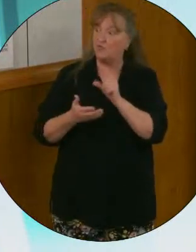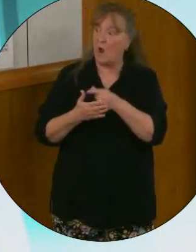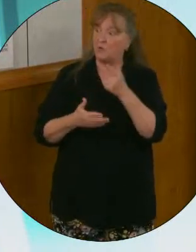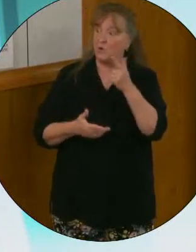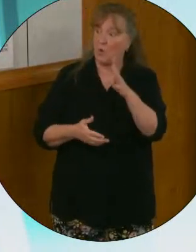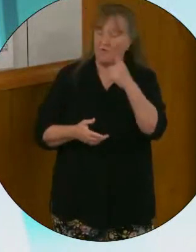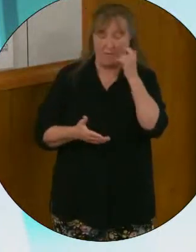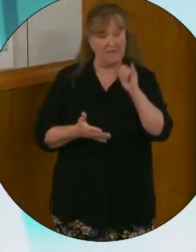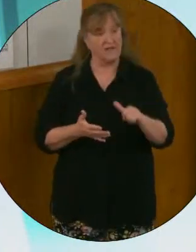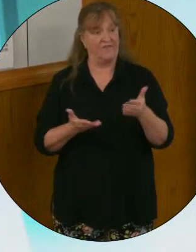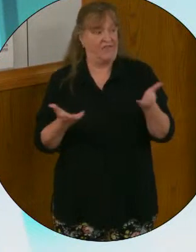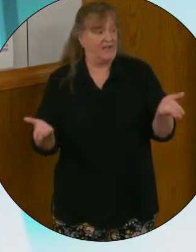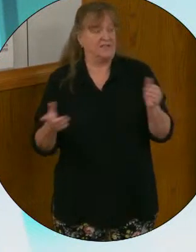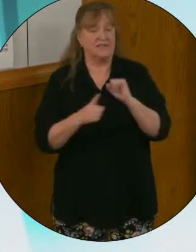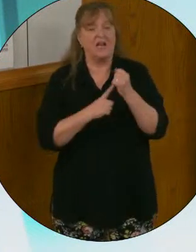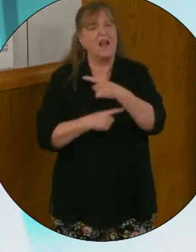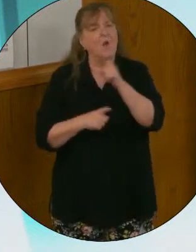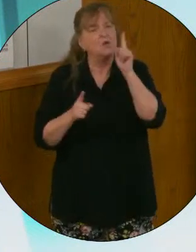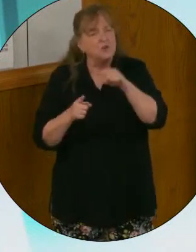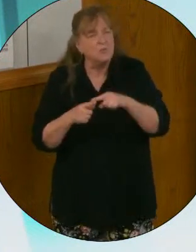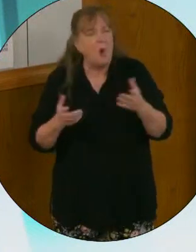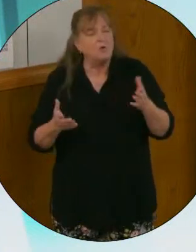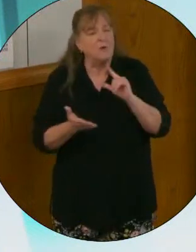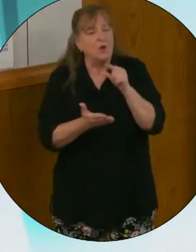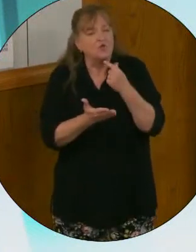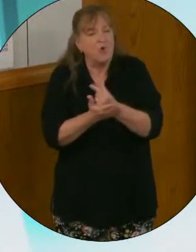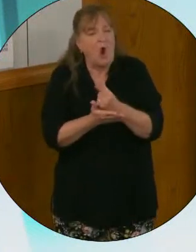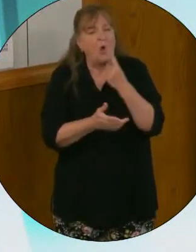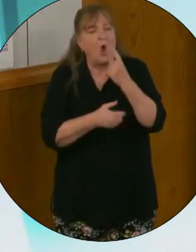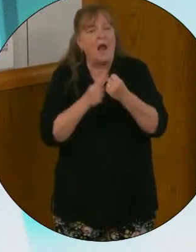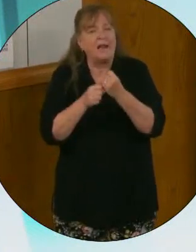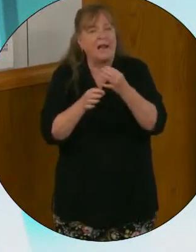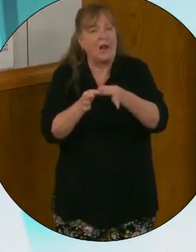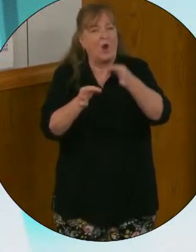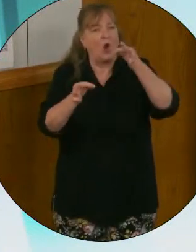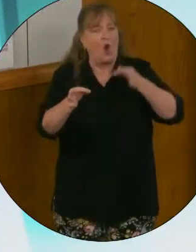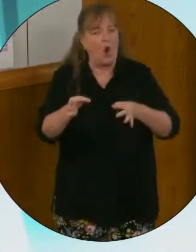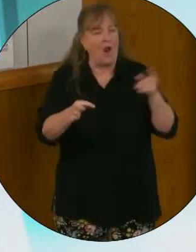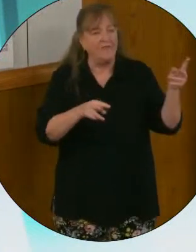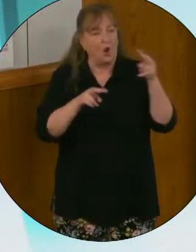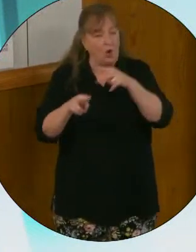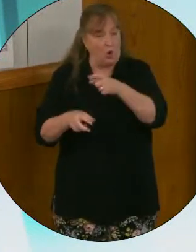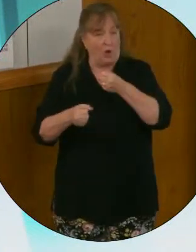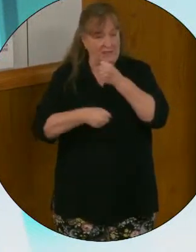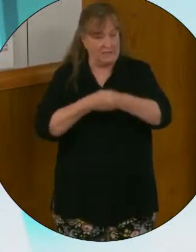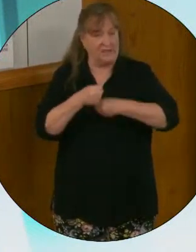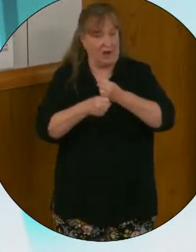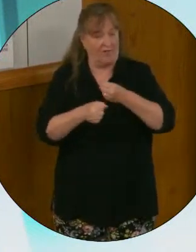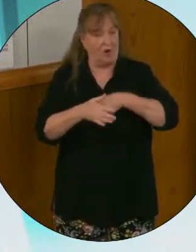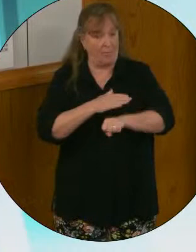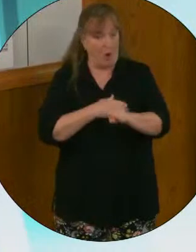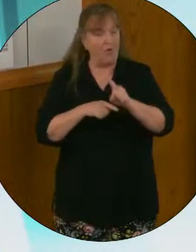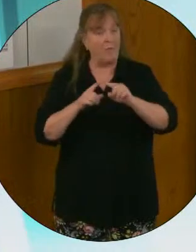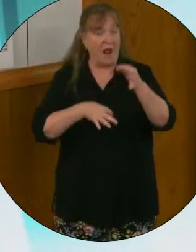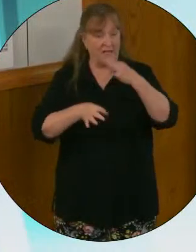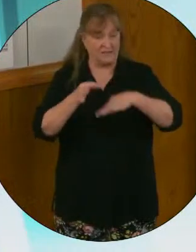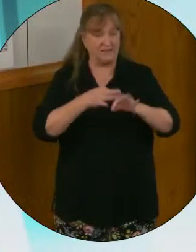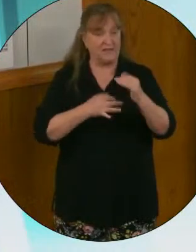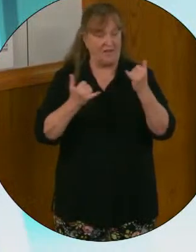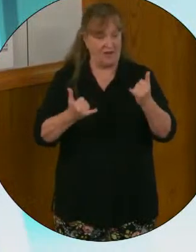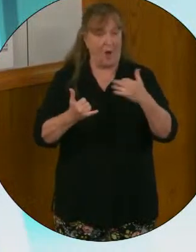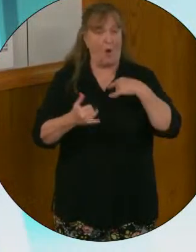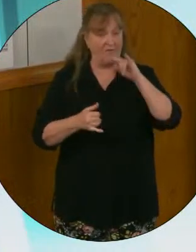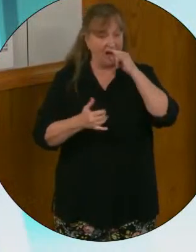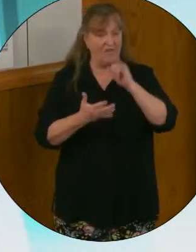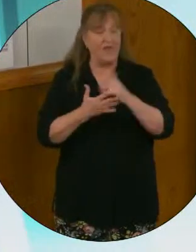of the situation. He was supposed to have been graduating a year early if you look at his year of birth. But instead now, we're going to